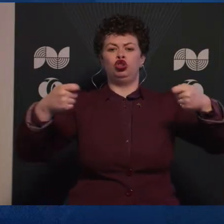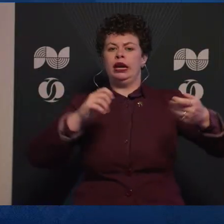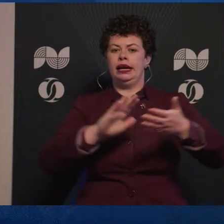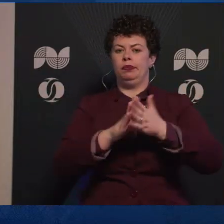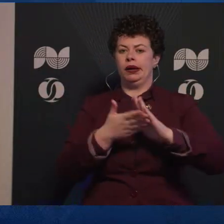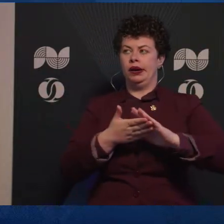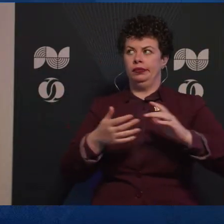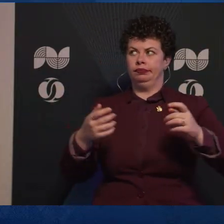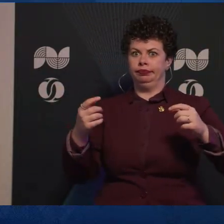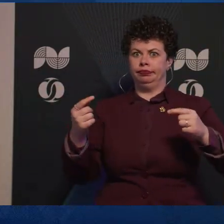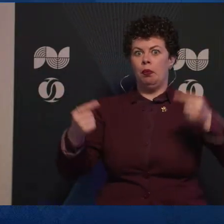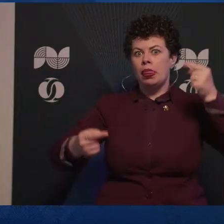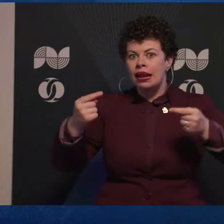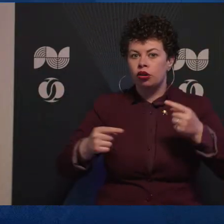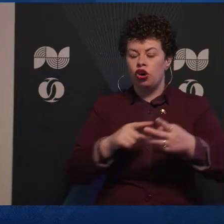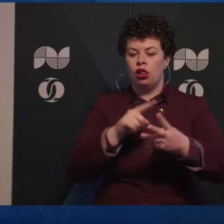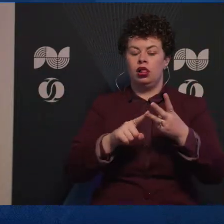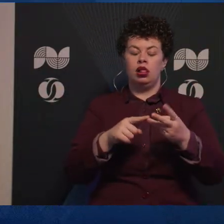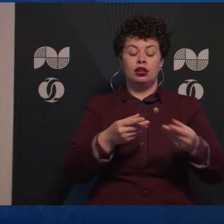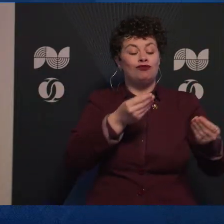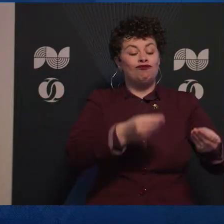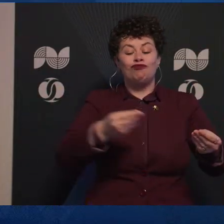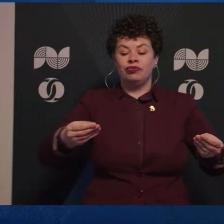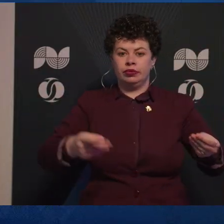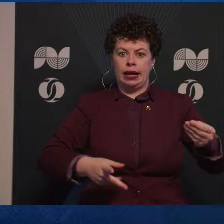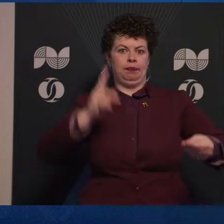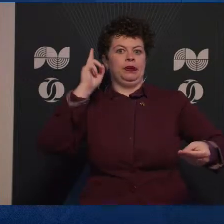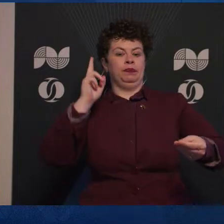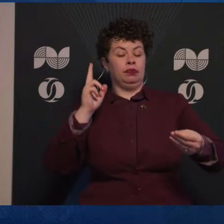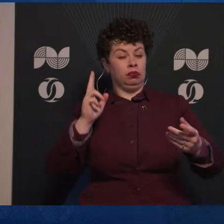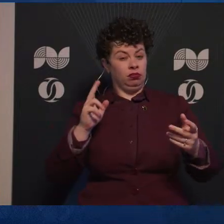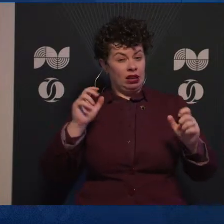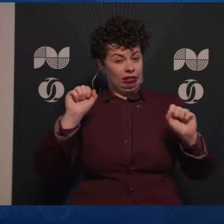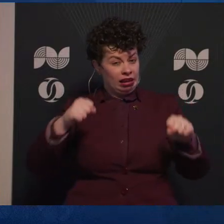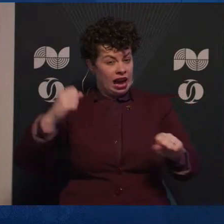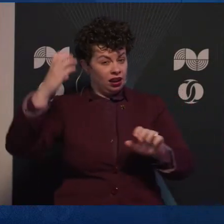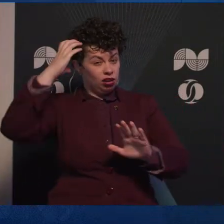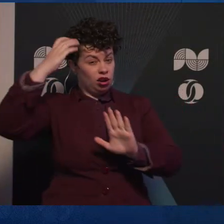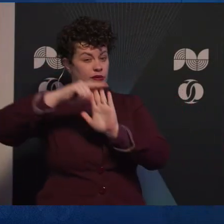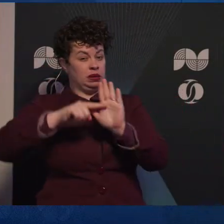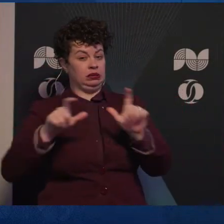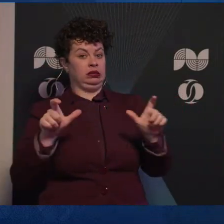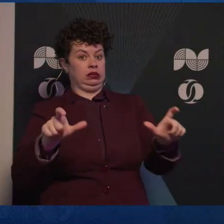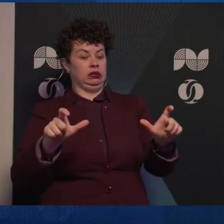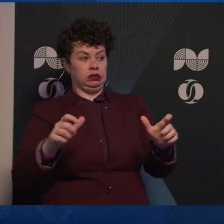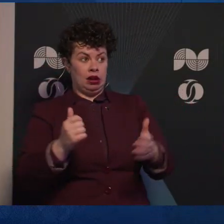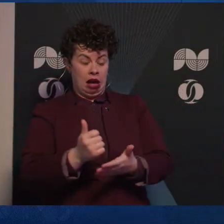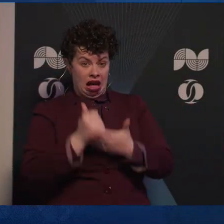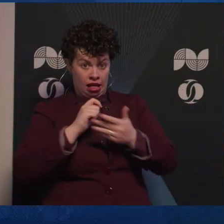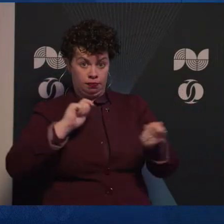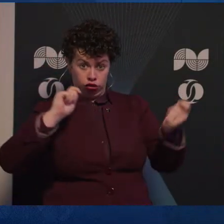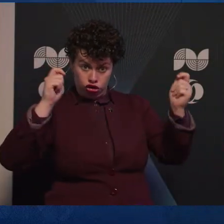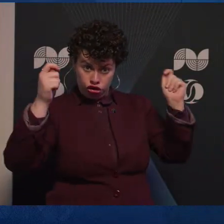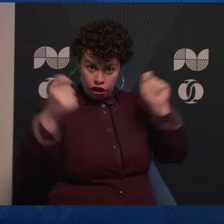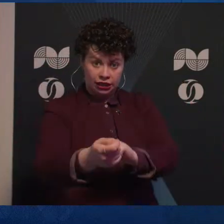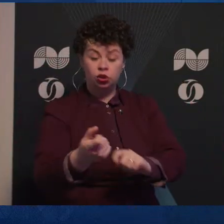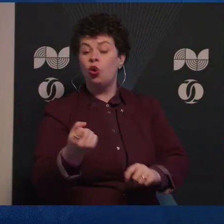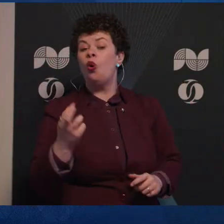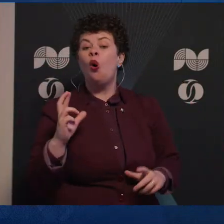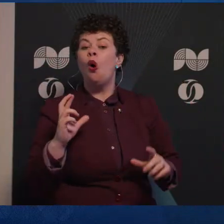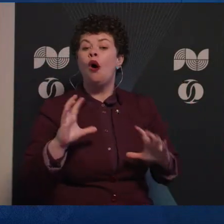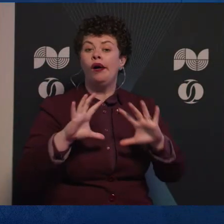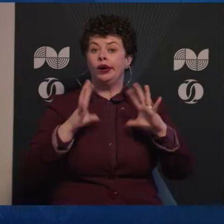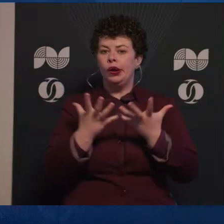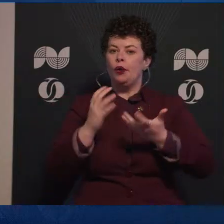are securitized, can actually industrial policy still deliver the kind of industrial transformation we need? Or is global integration